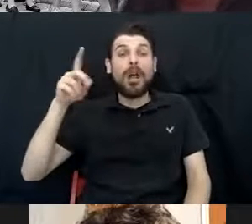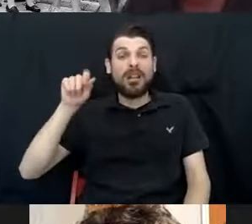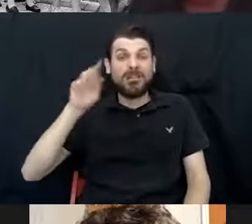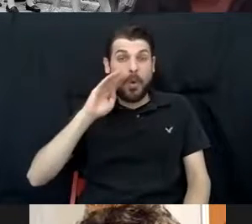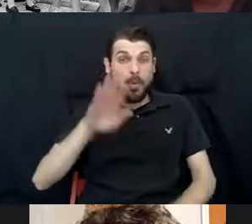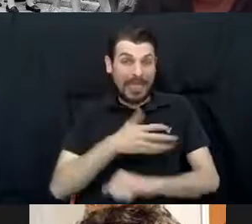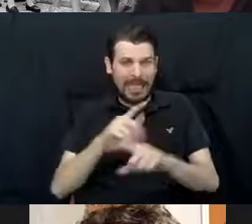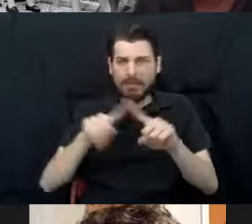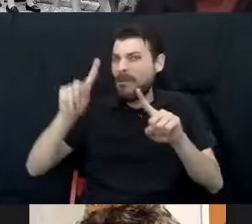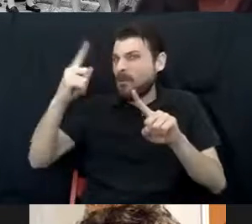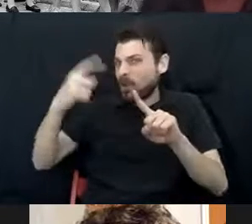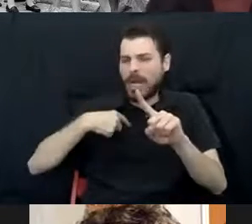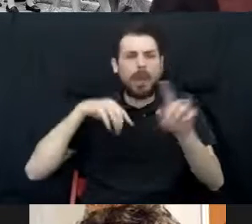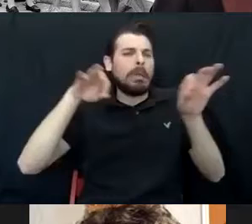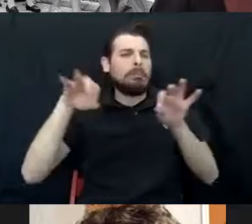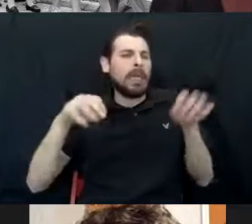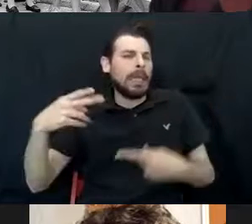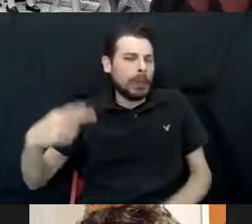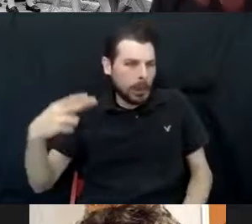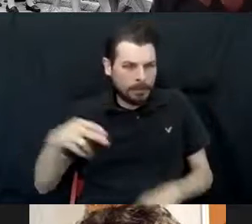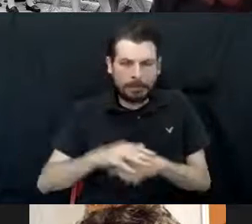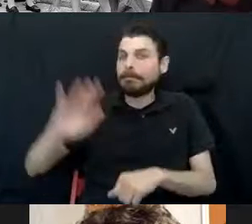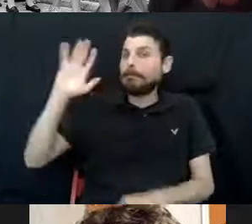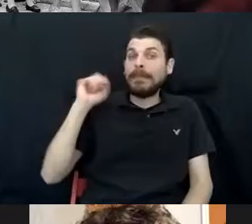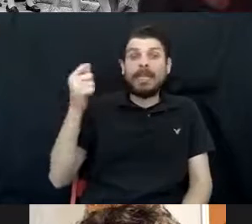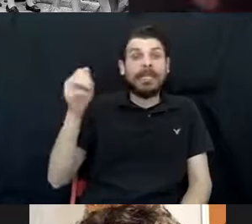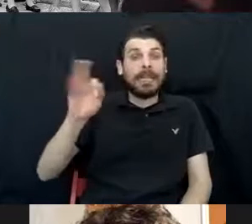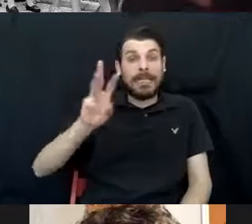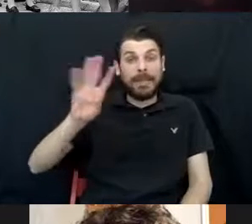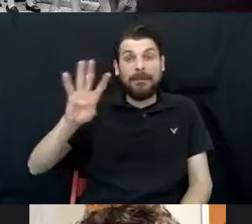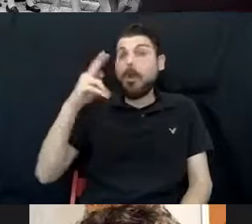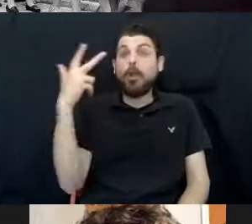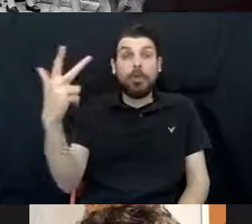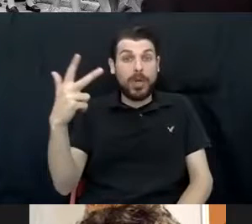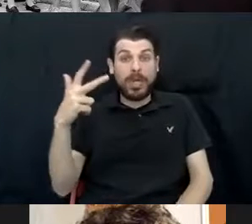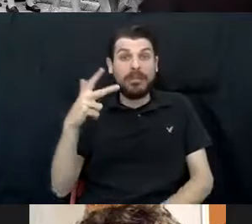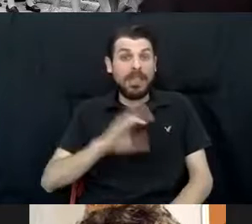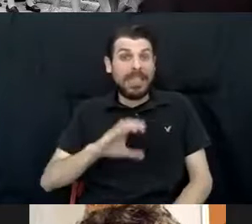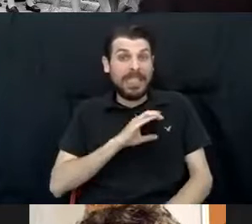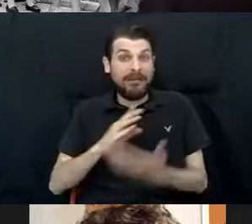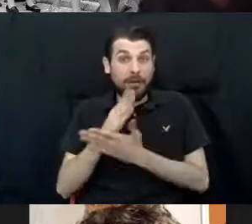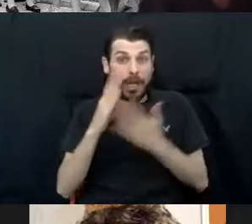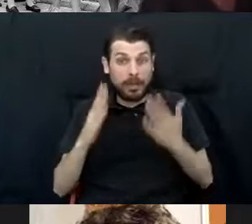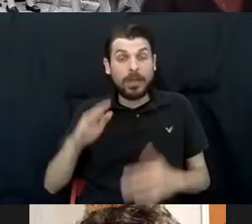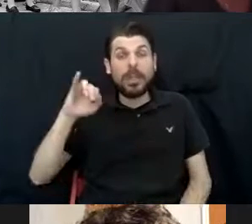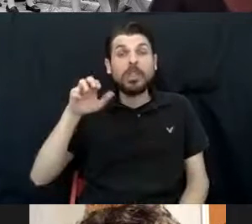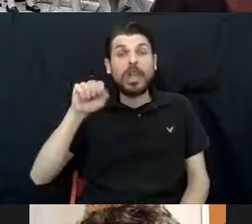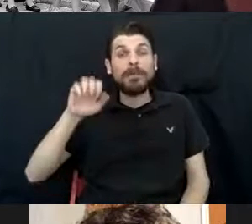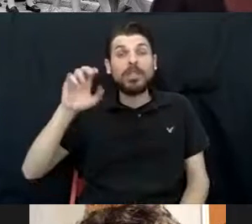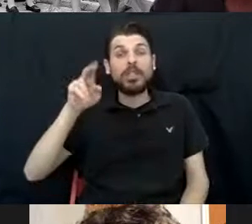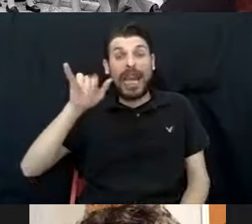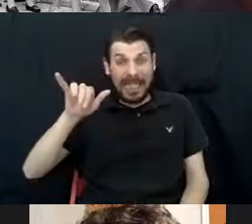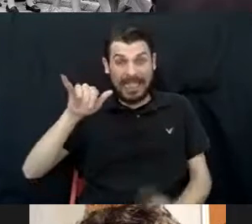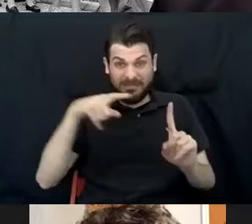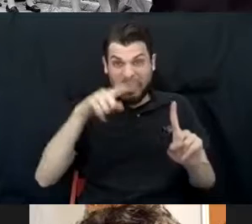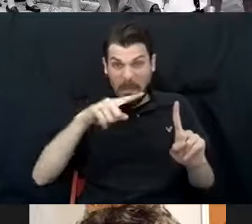In 1964, three civil rights workers were murdered. James Chaney, a local Black